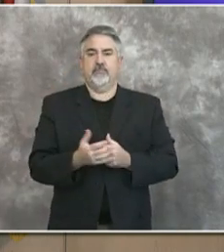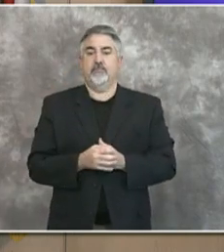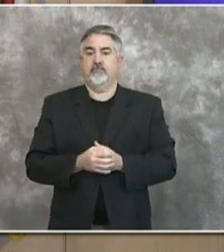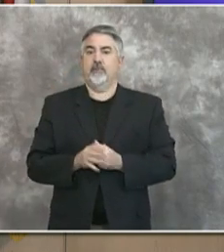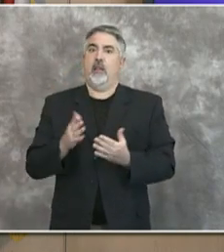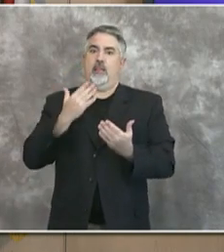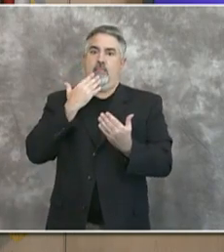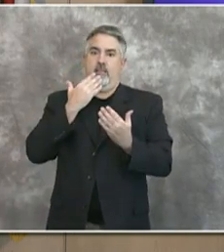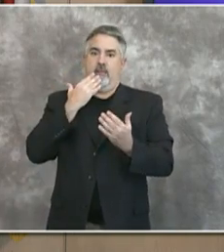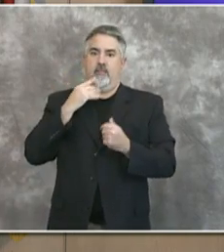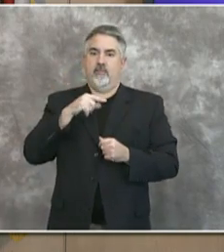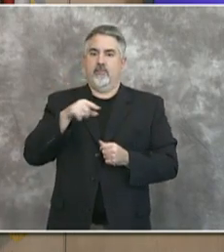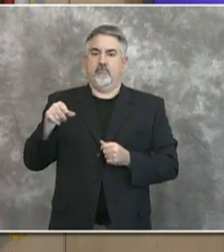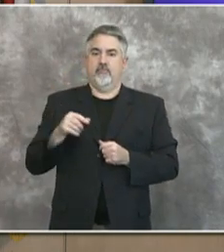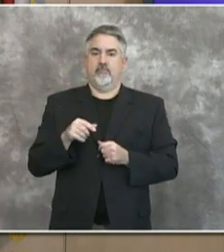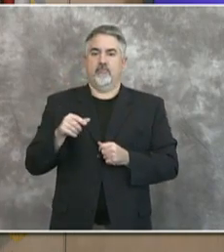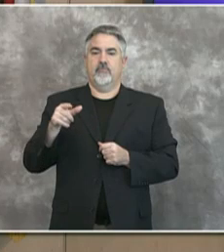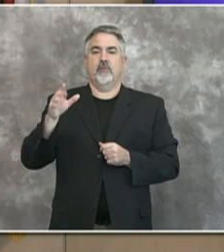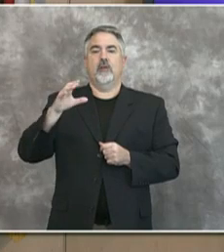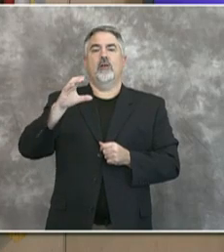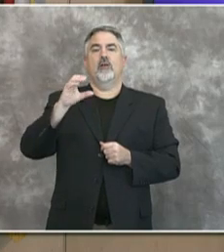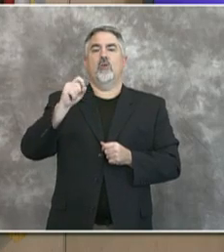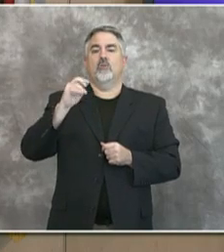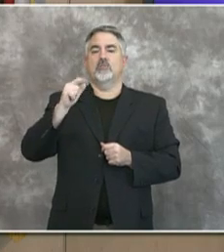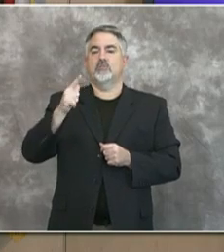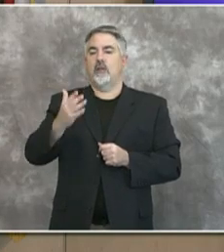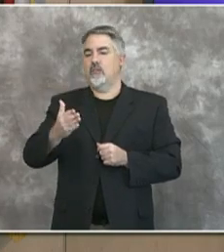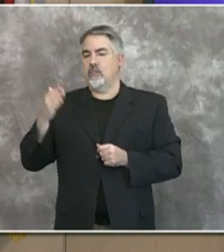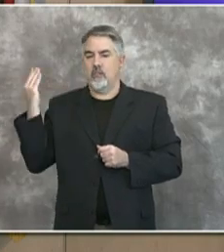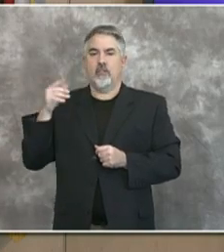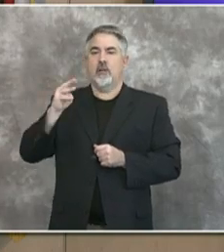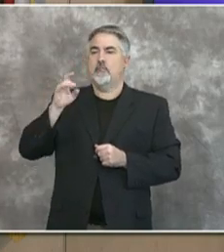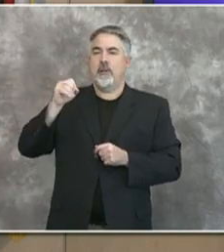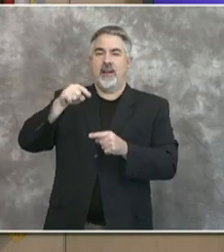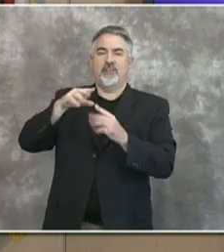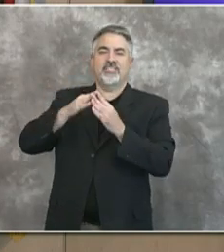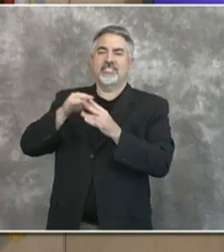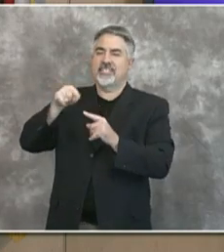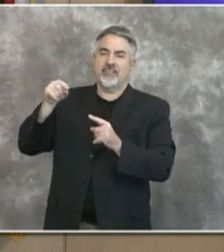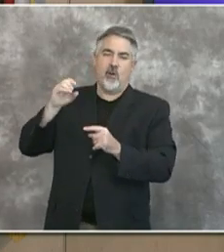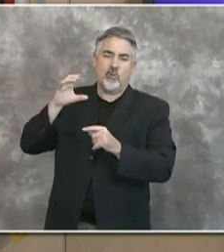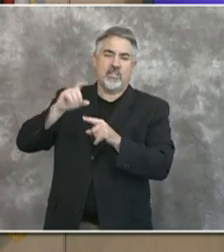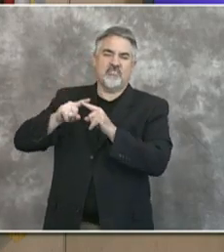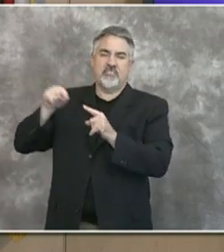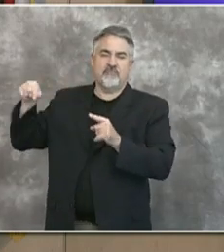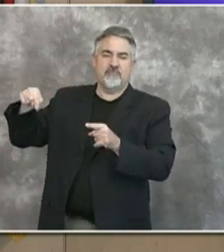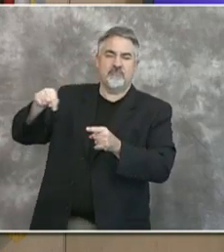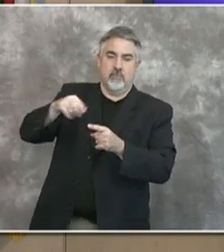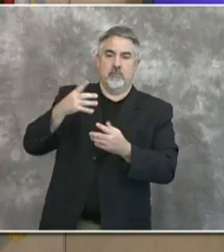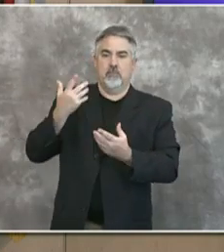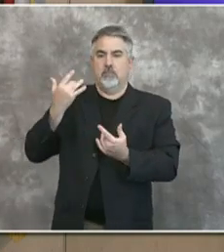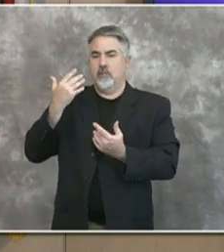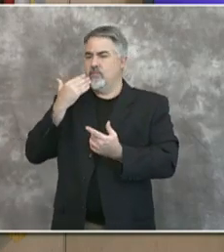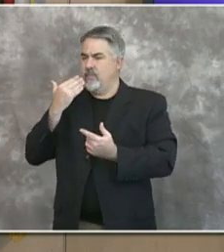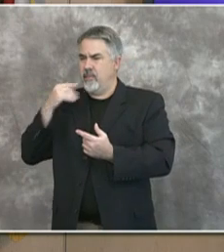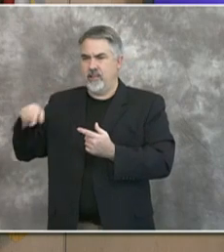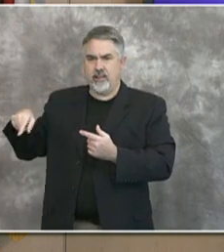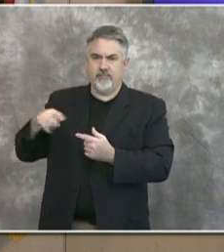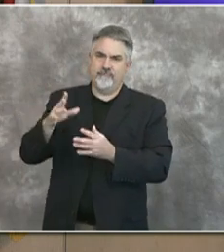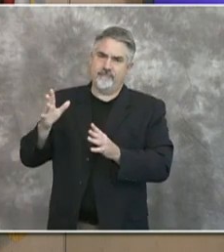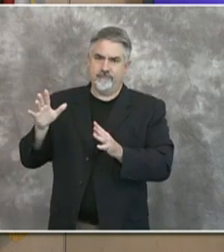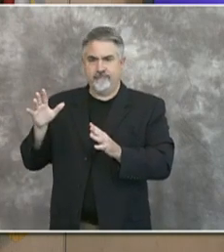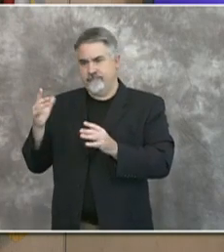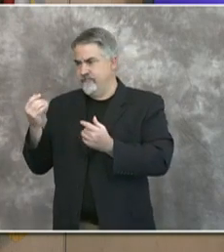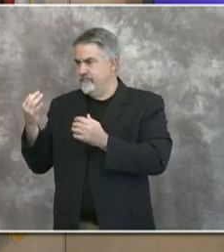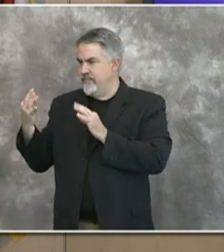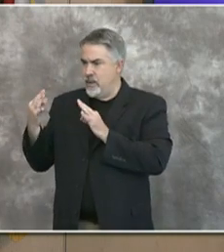the coastal mayors and the lifeguards who put together a suggestion from their perspective of a phased reopening of the beaches. I